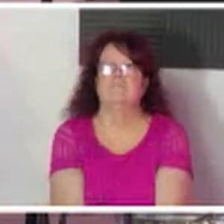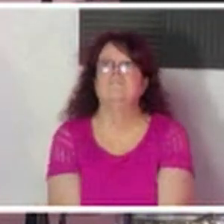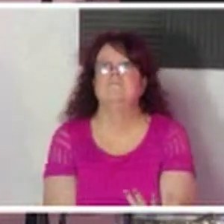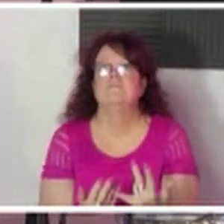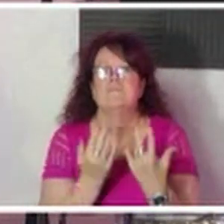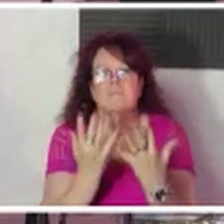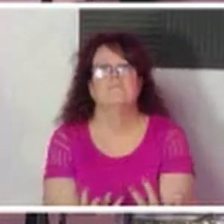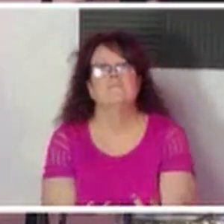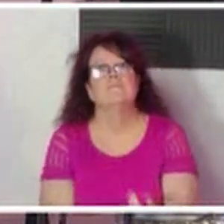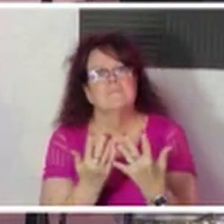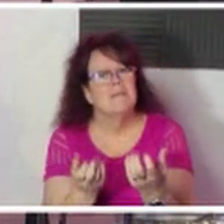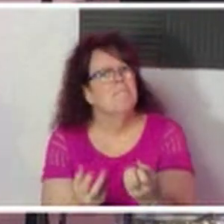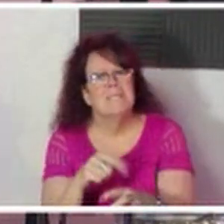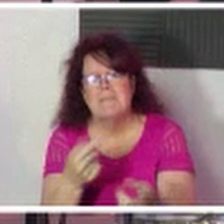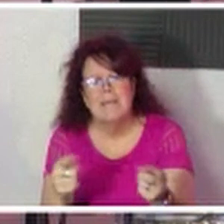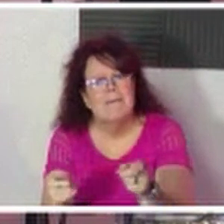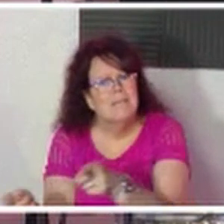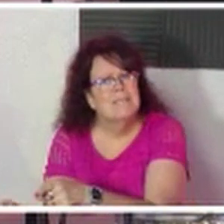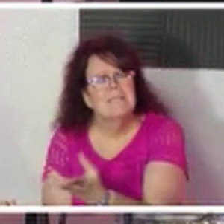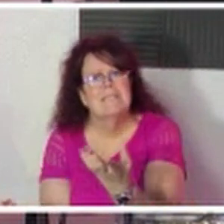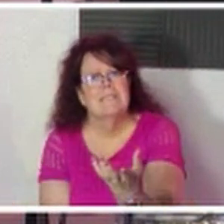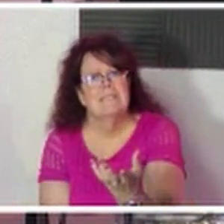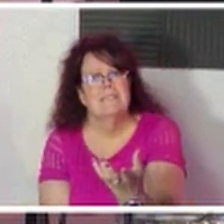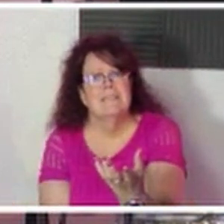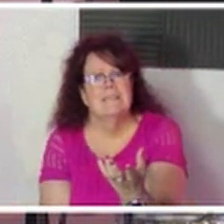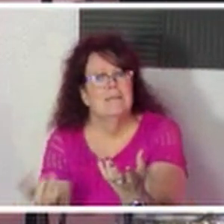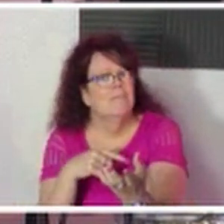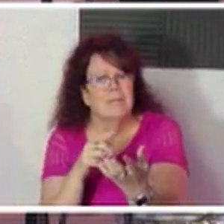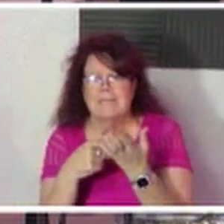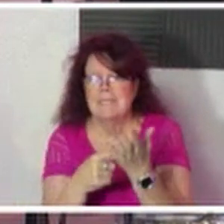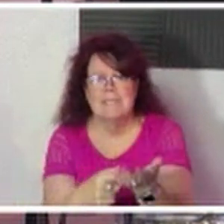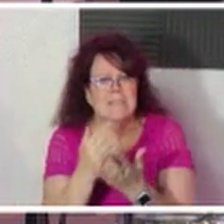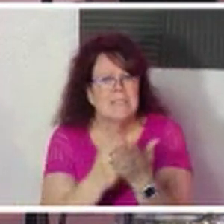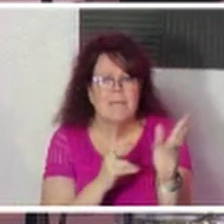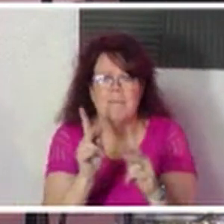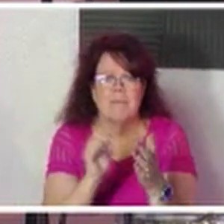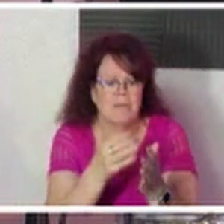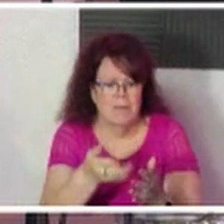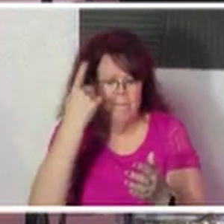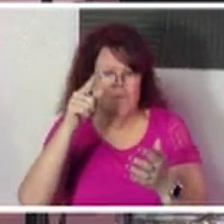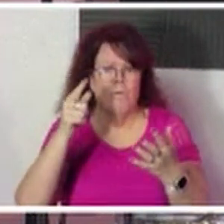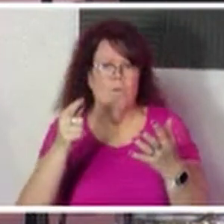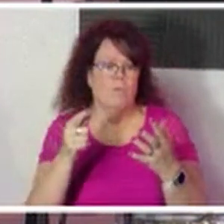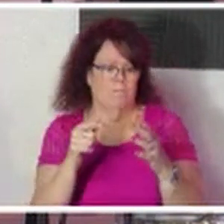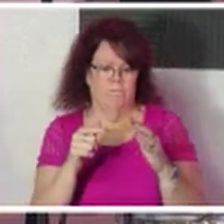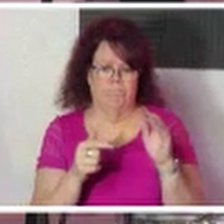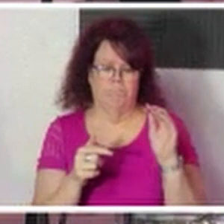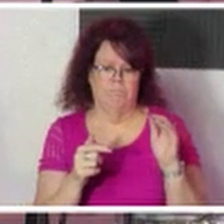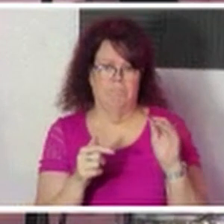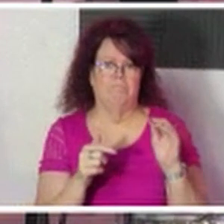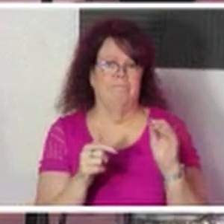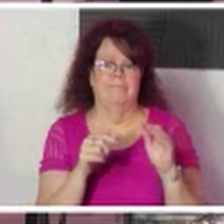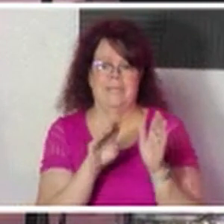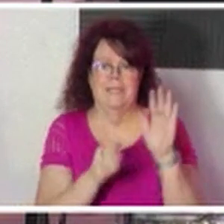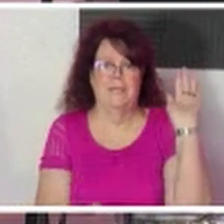a lot of times when that happens, we're talking about some people that are there for as low as $150.